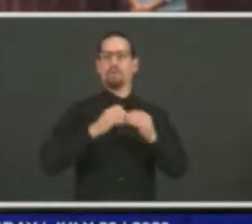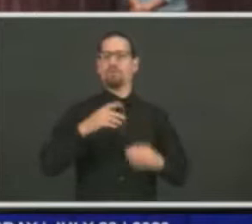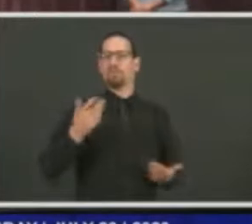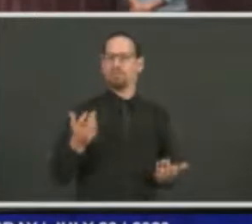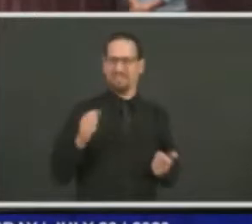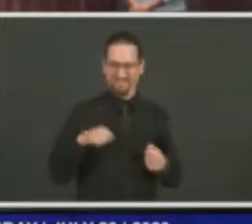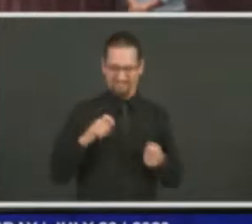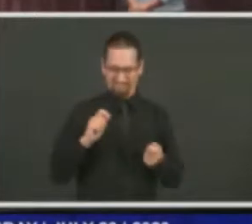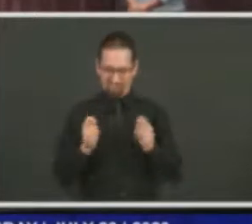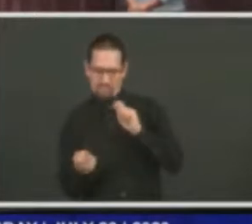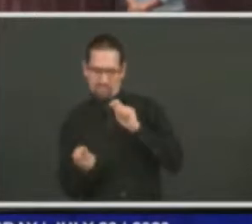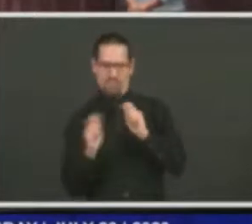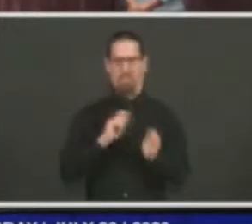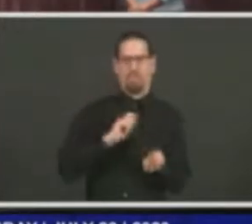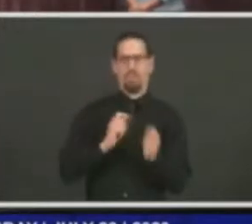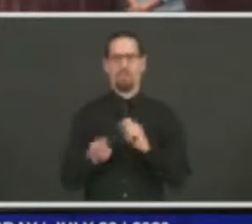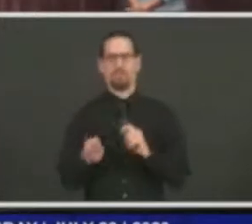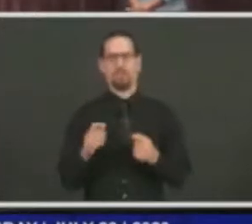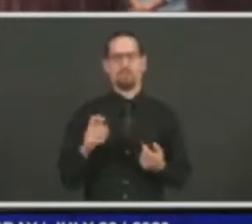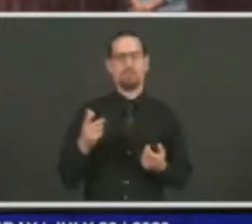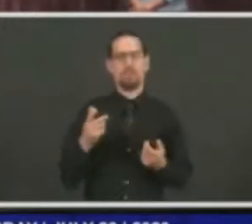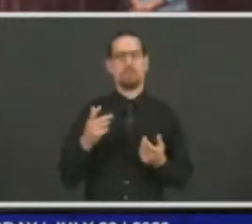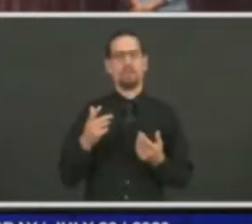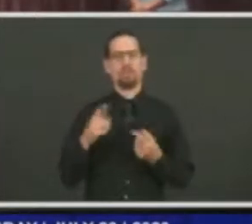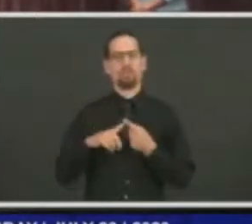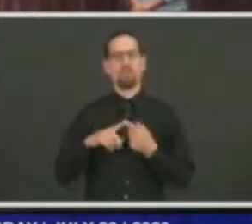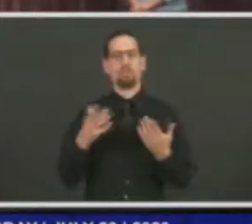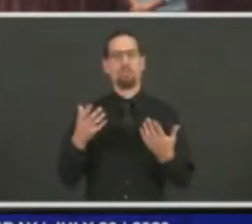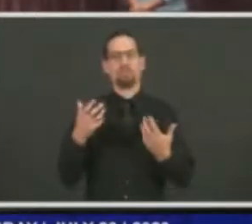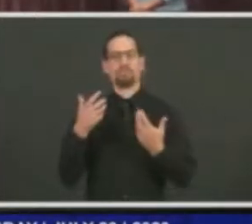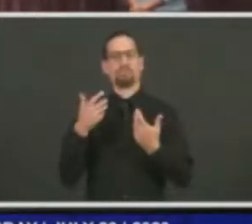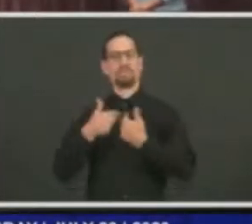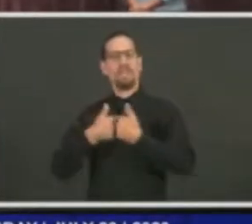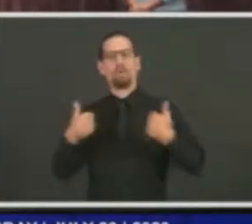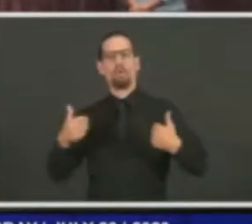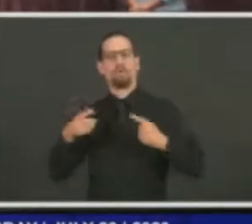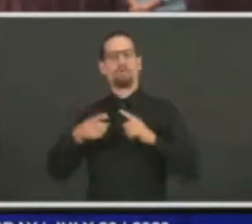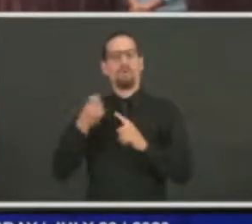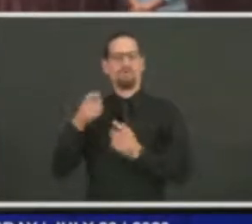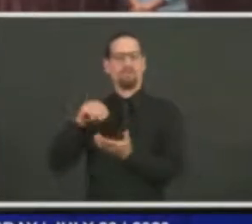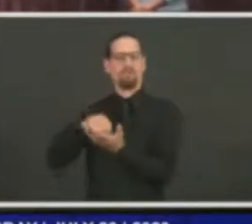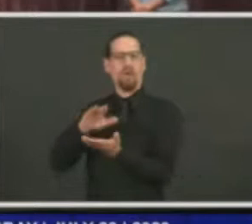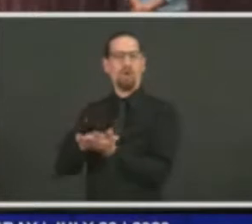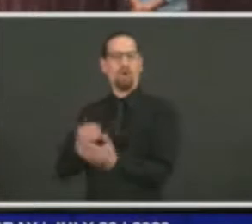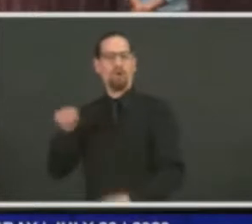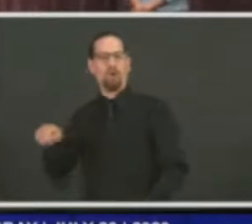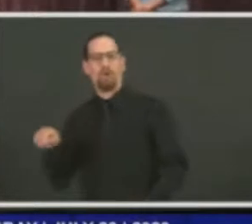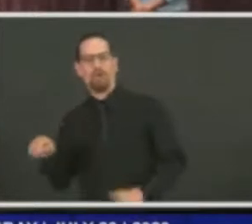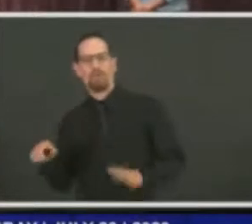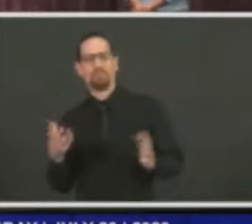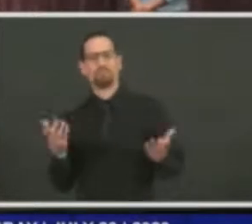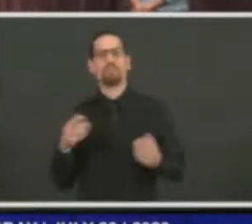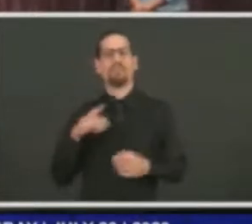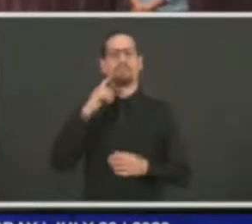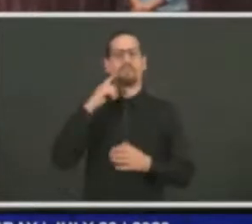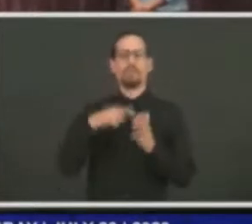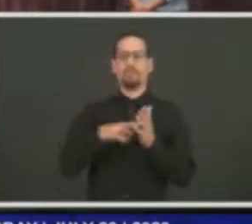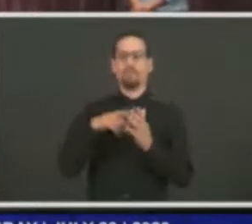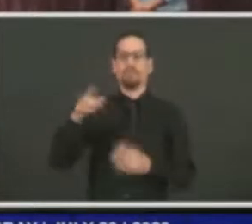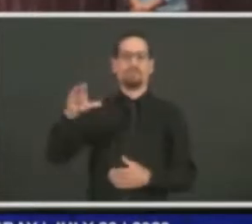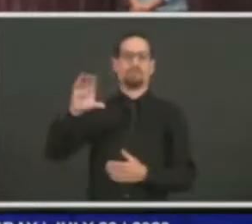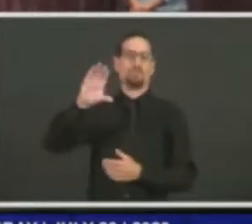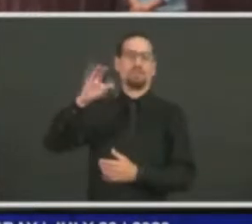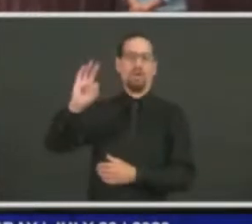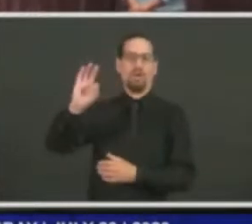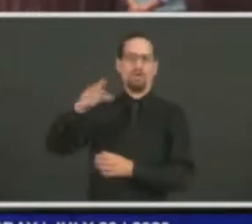distance learning are the ones who are going to most need to stay distance learning. I mean, if Central Falls, being the hotspot, has